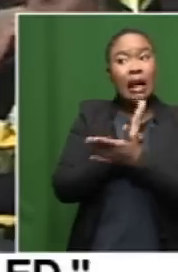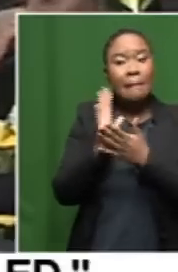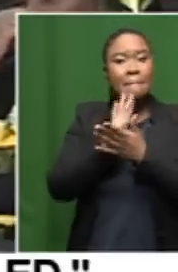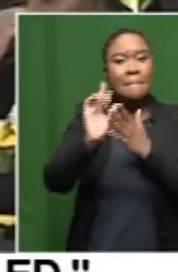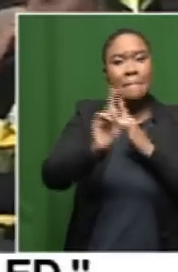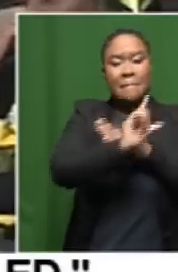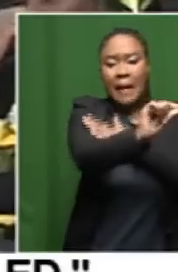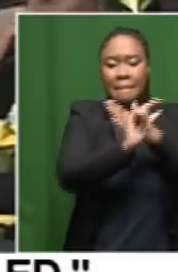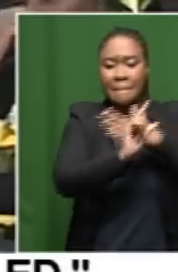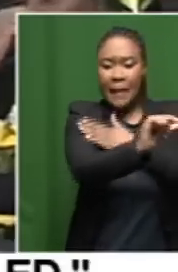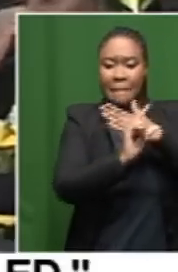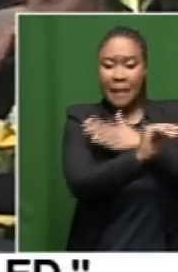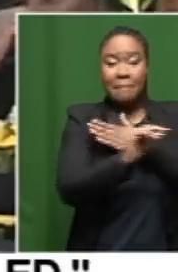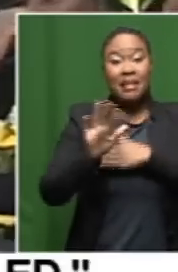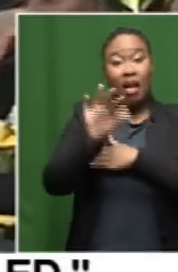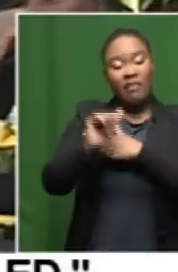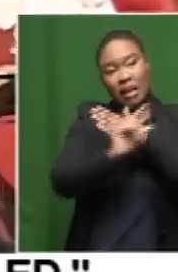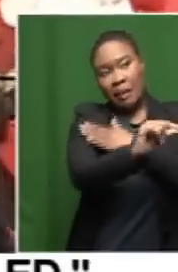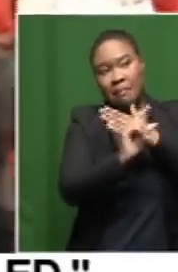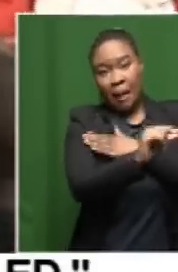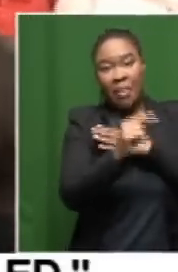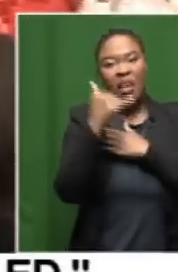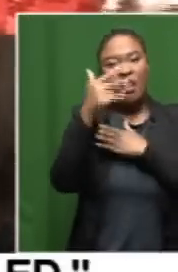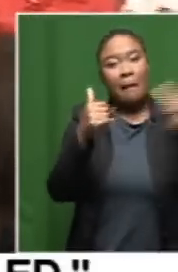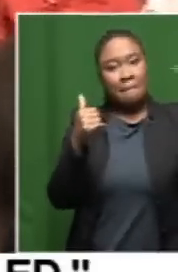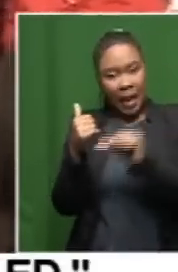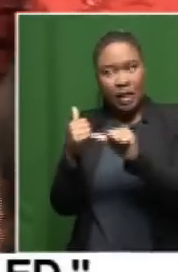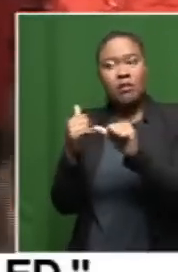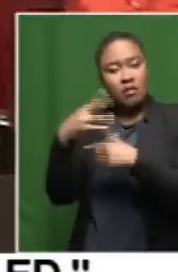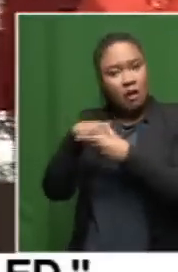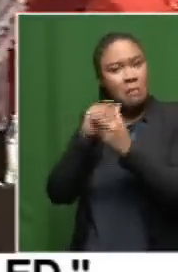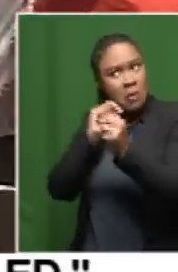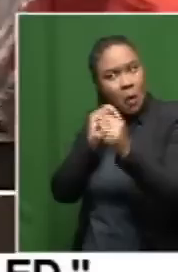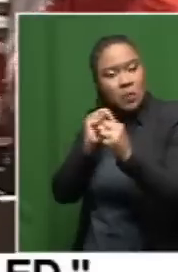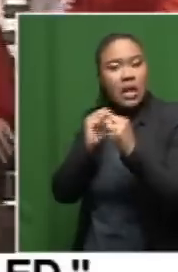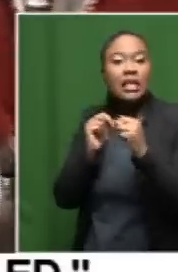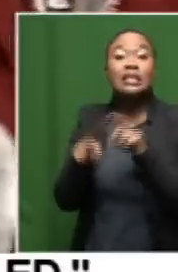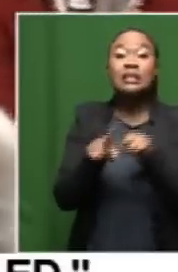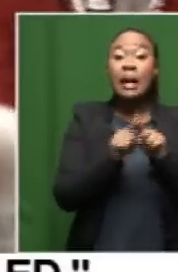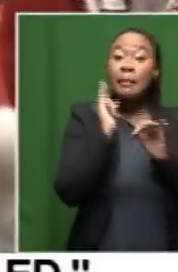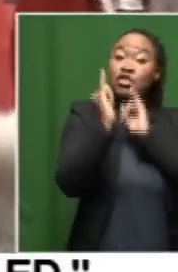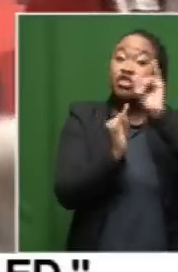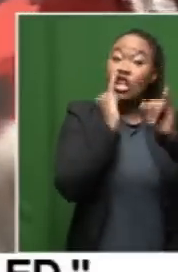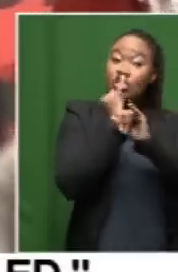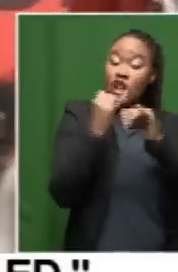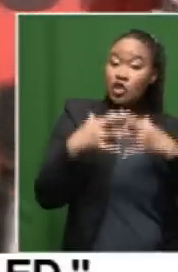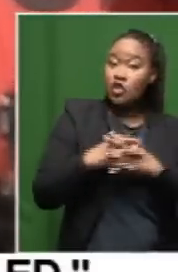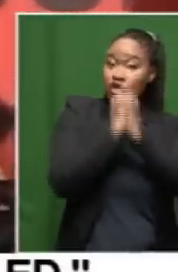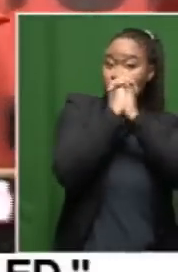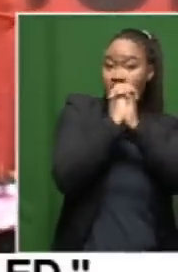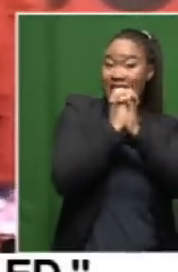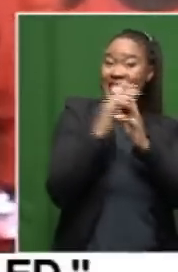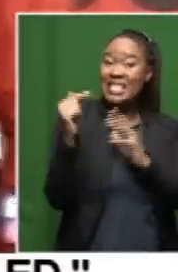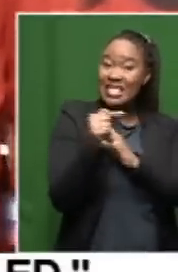exile. We came back, participated in the negotiations. We also organized internationally, the international solidarity, working